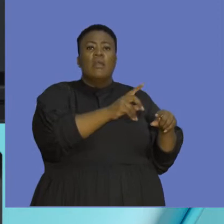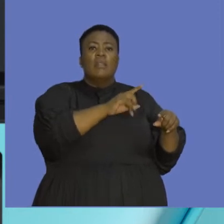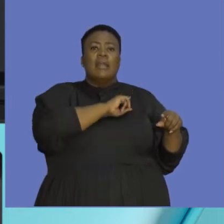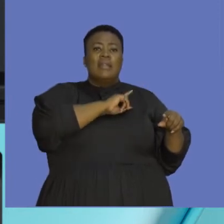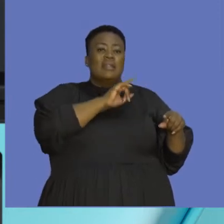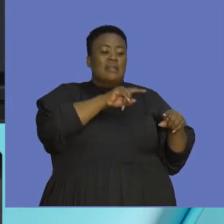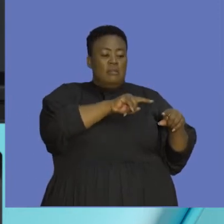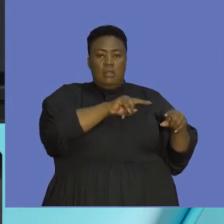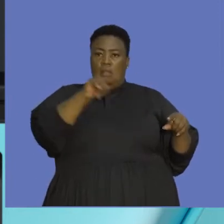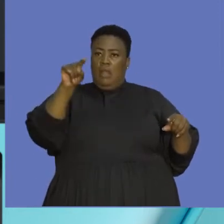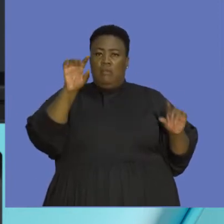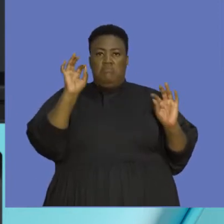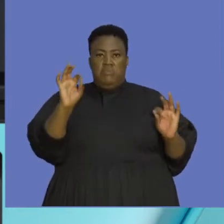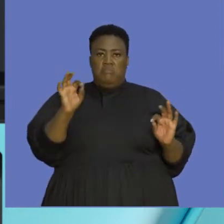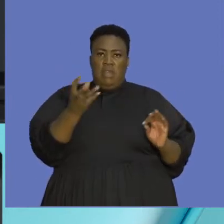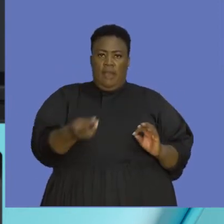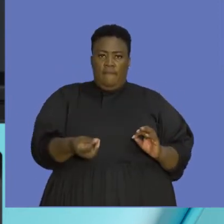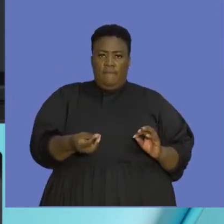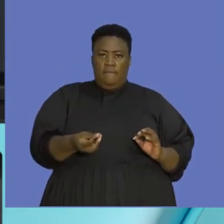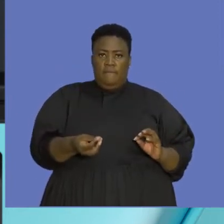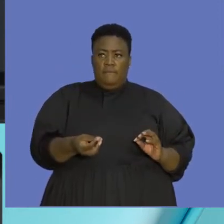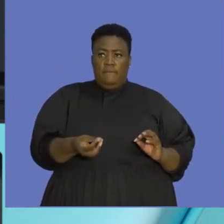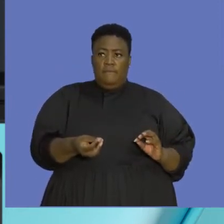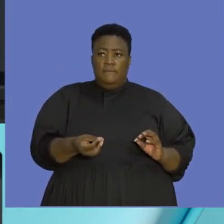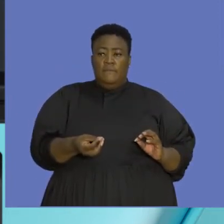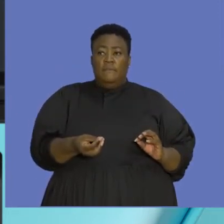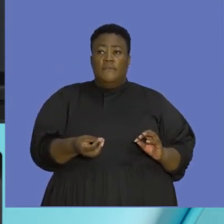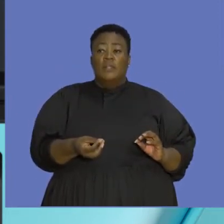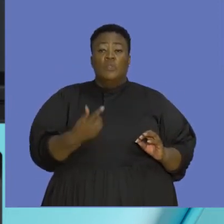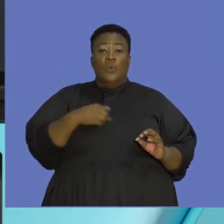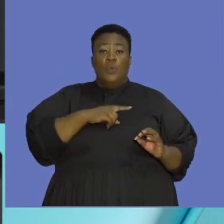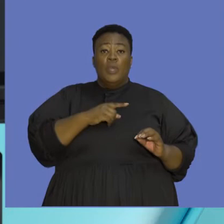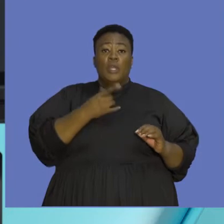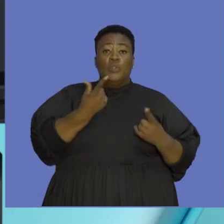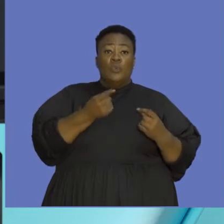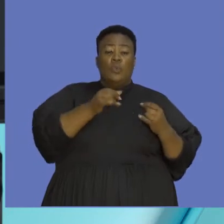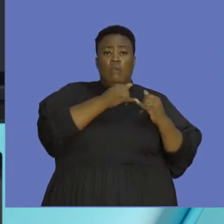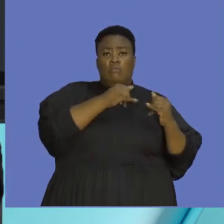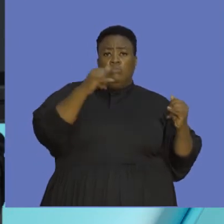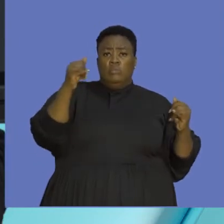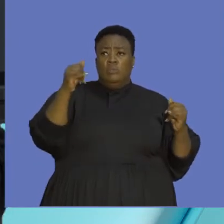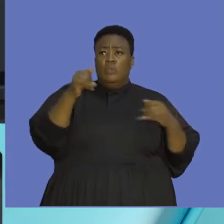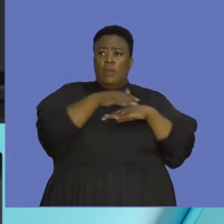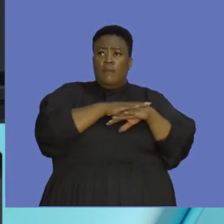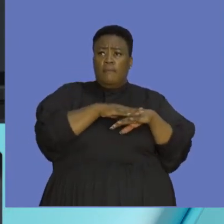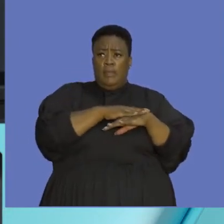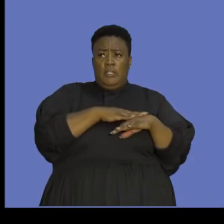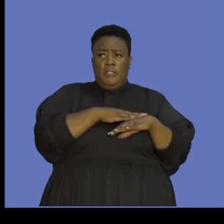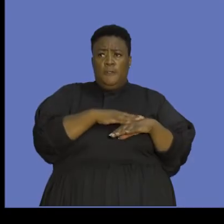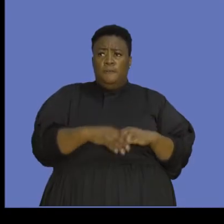line. When we do this in practice, often not all the points sit on the line, but we draw a line of best fit.